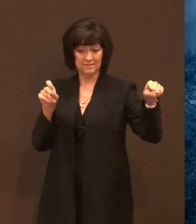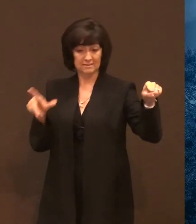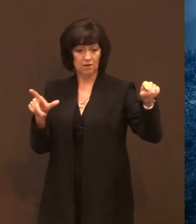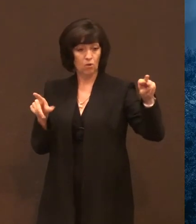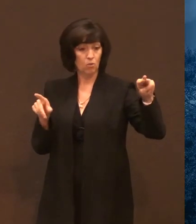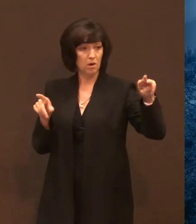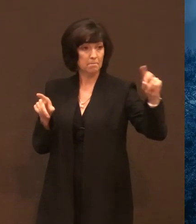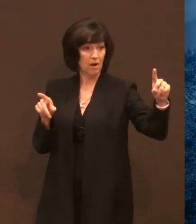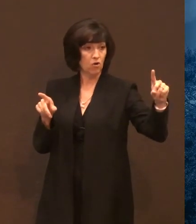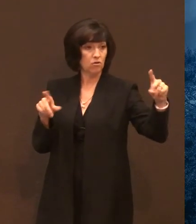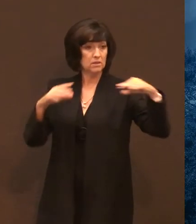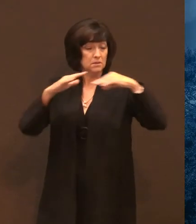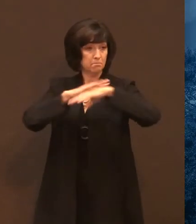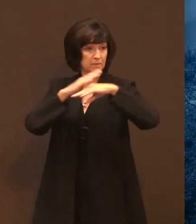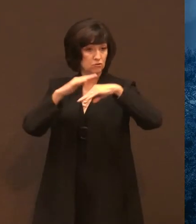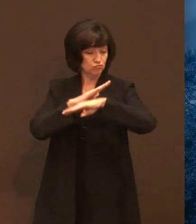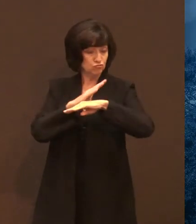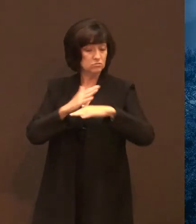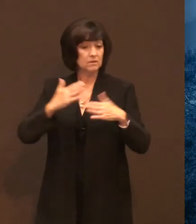approach